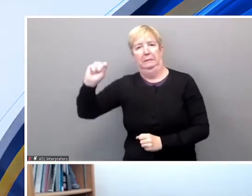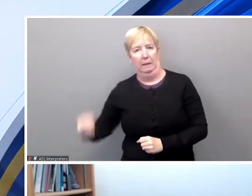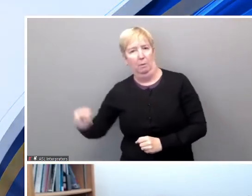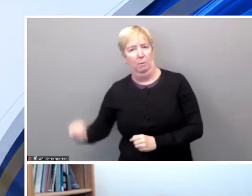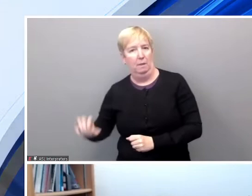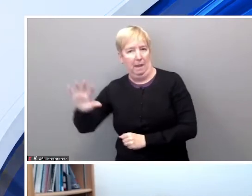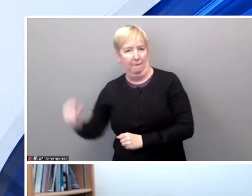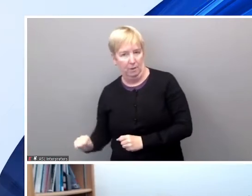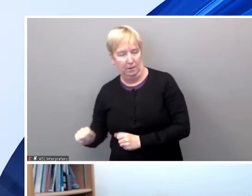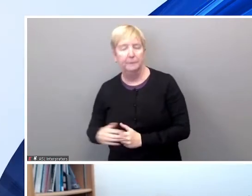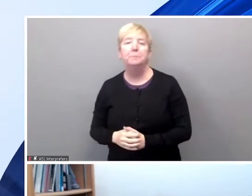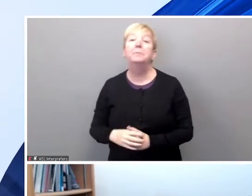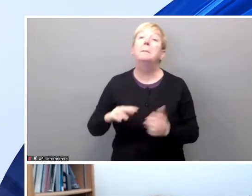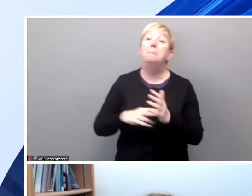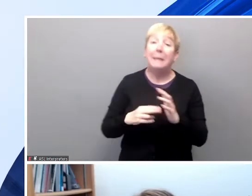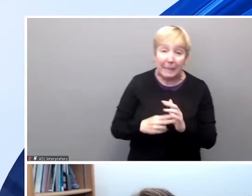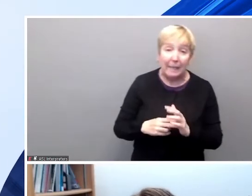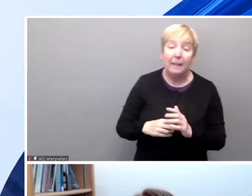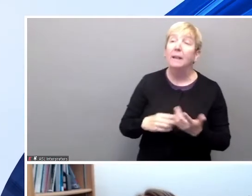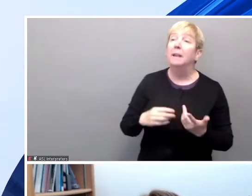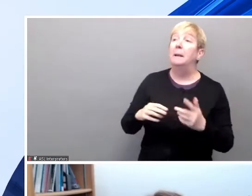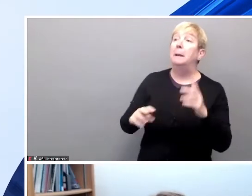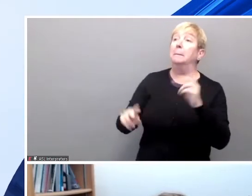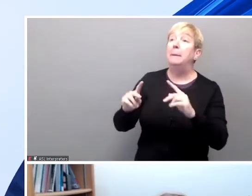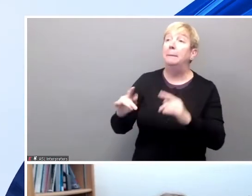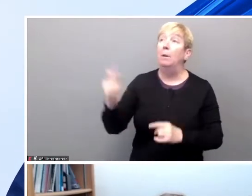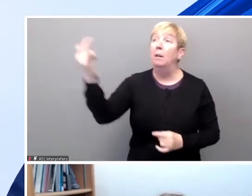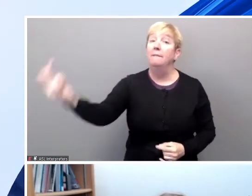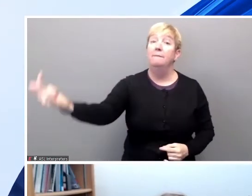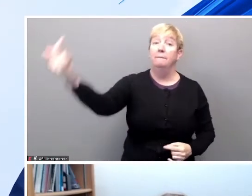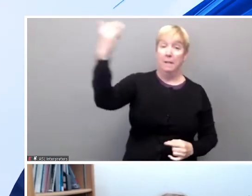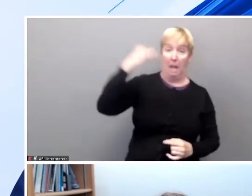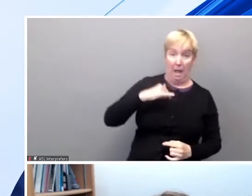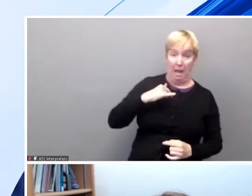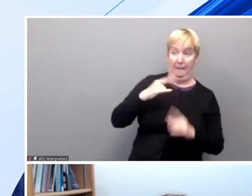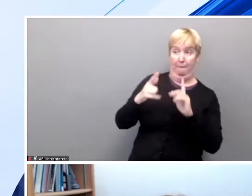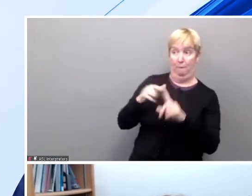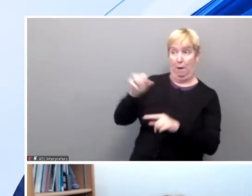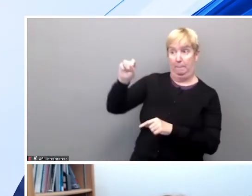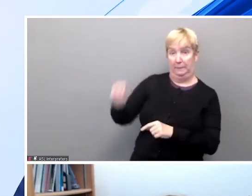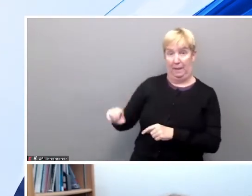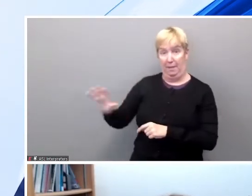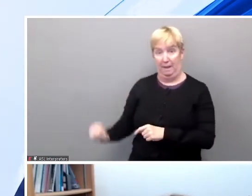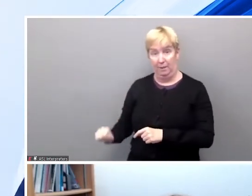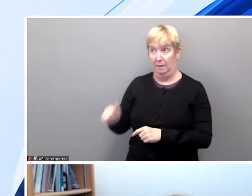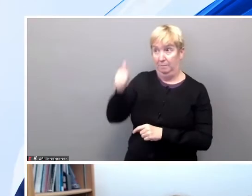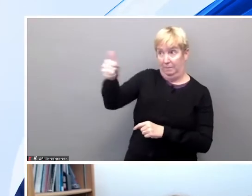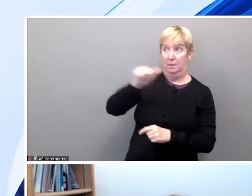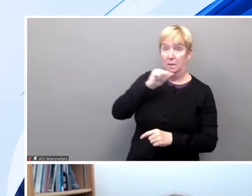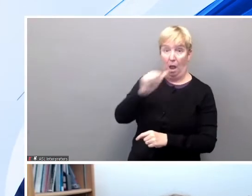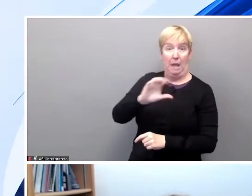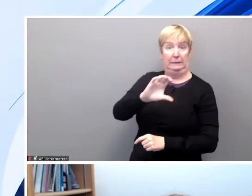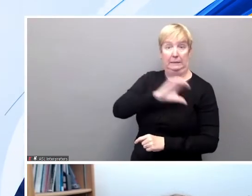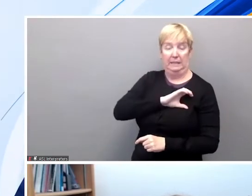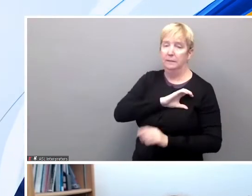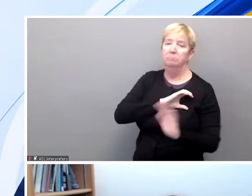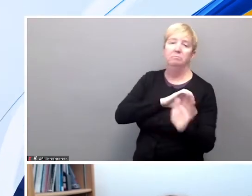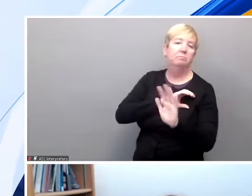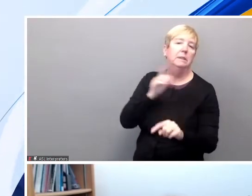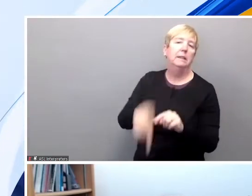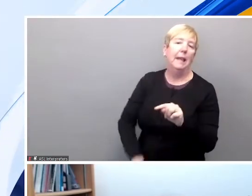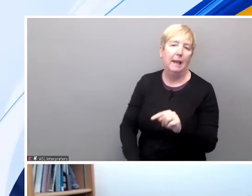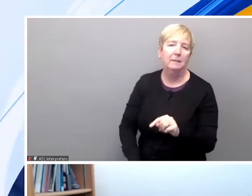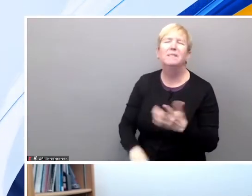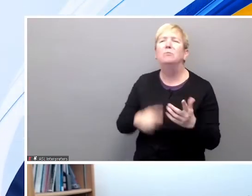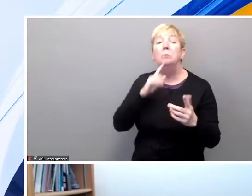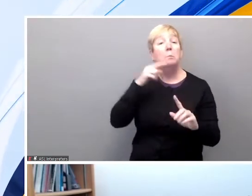of non-citizens. And I just want to say the goal is to slow the spread so that we can learn